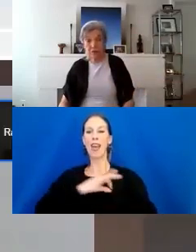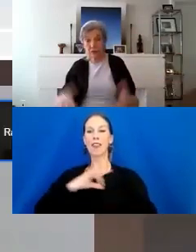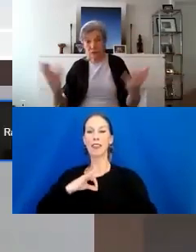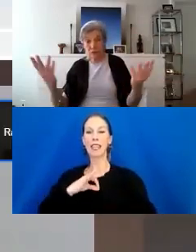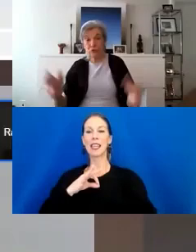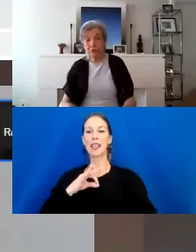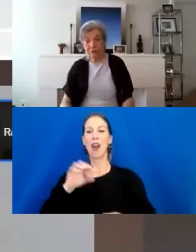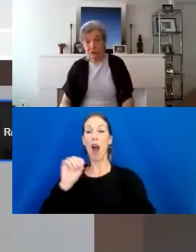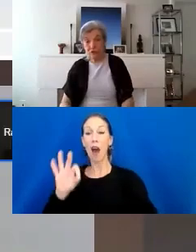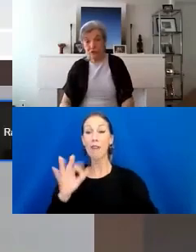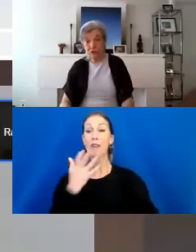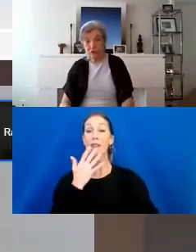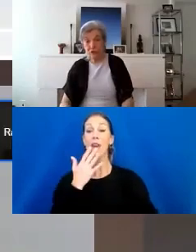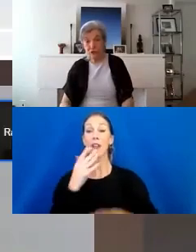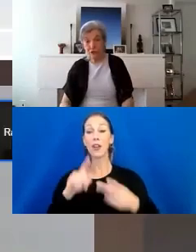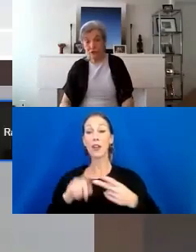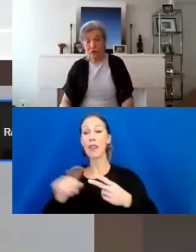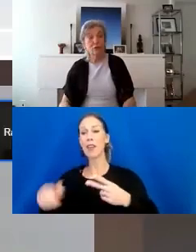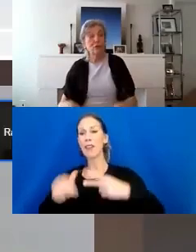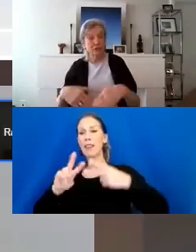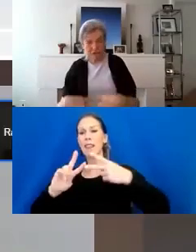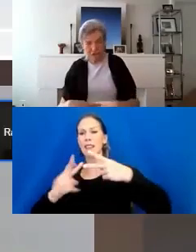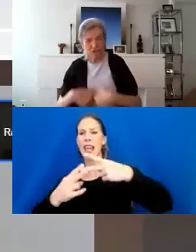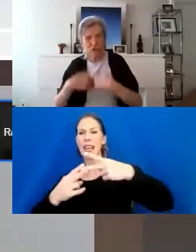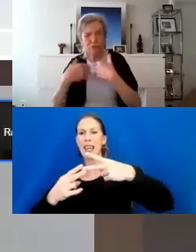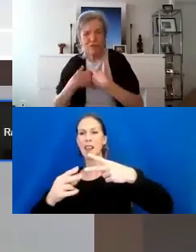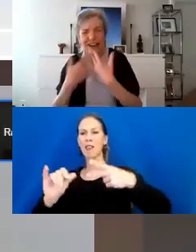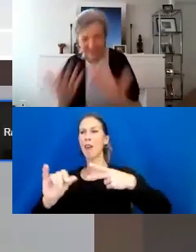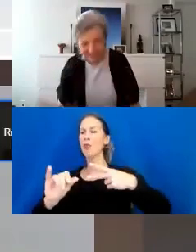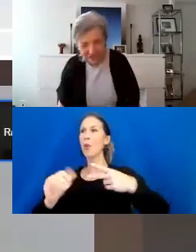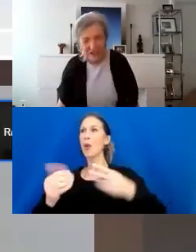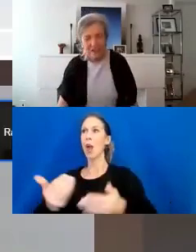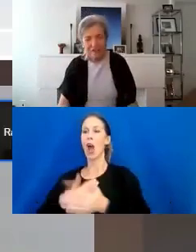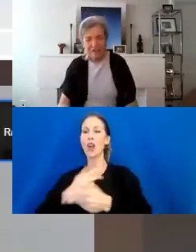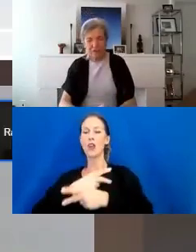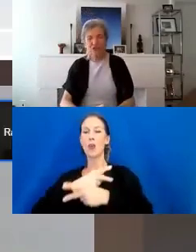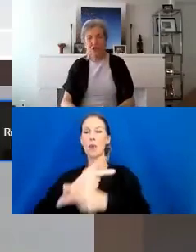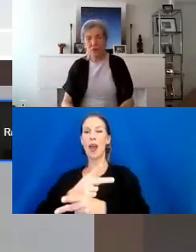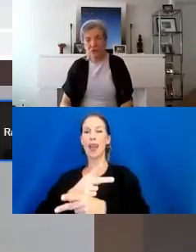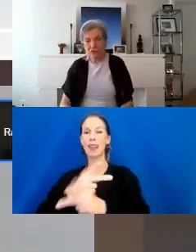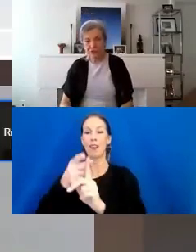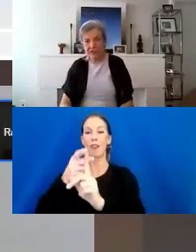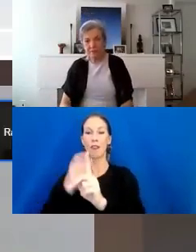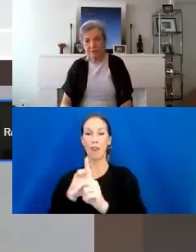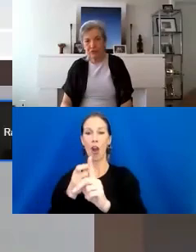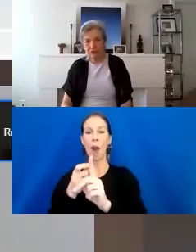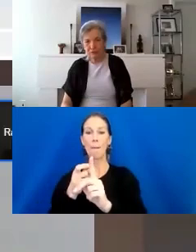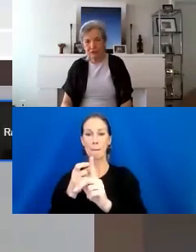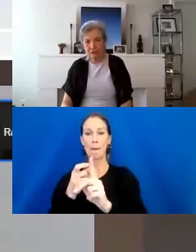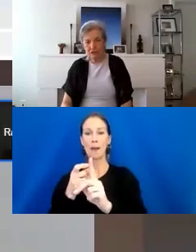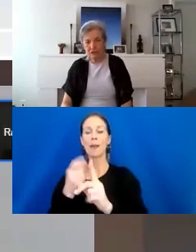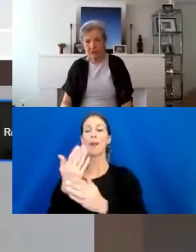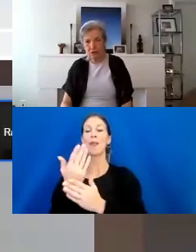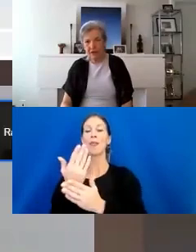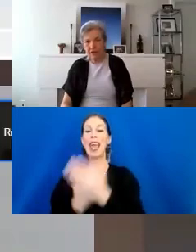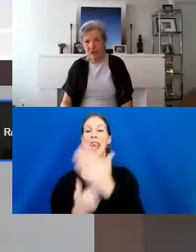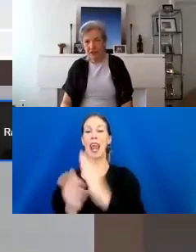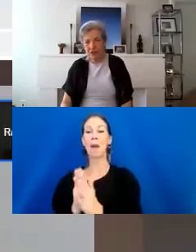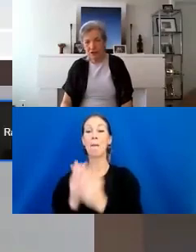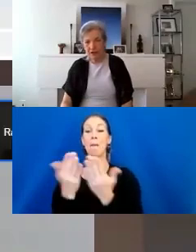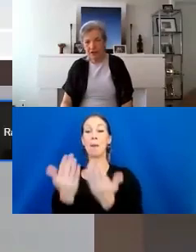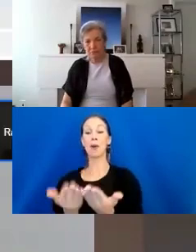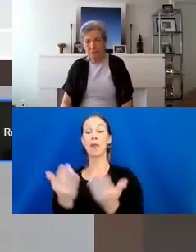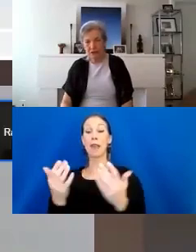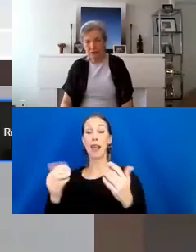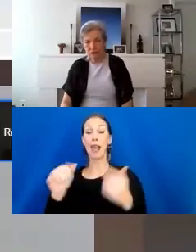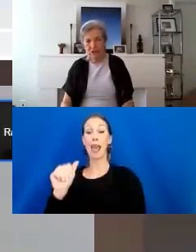a new revision to the, or a new product from the sequence of handbooks that ARA has had